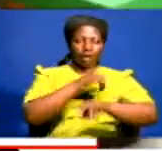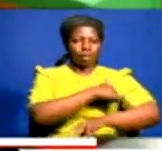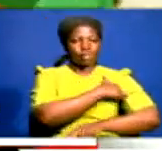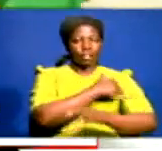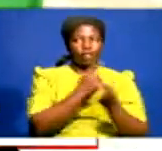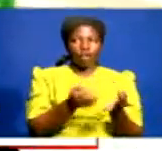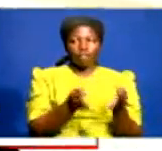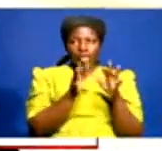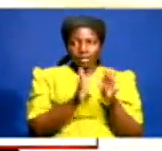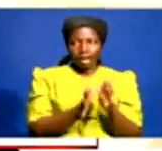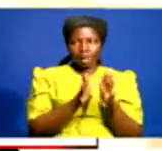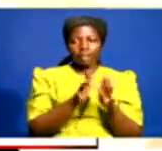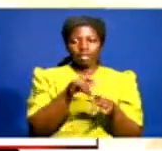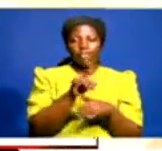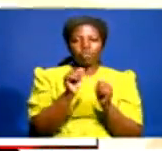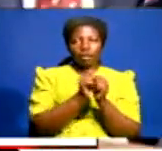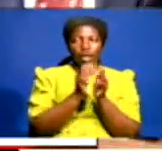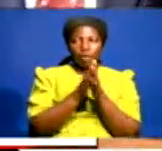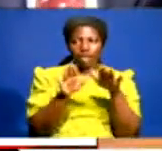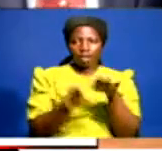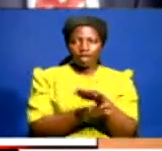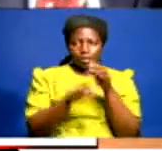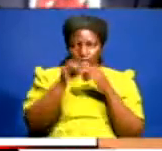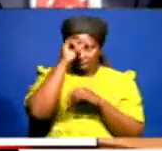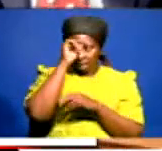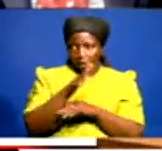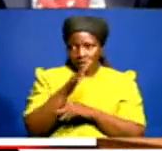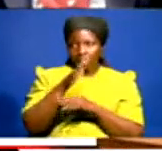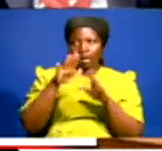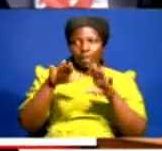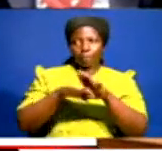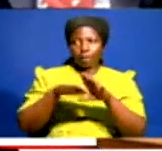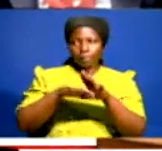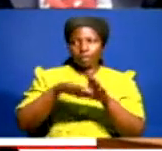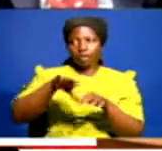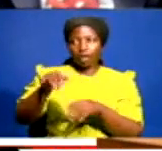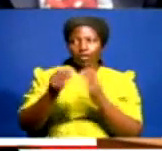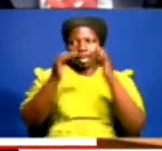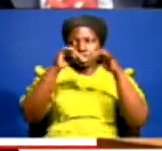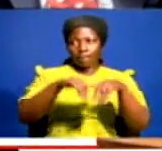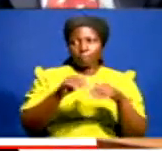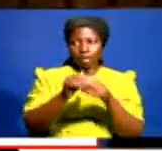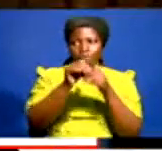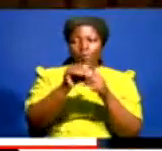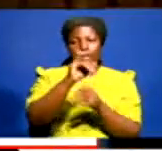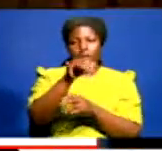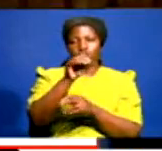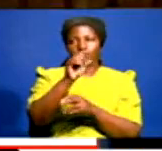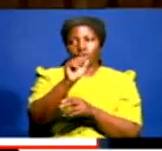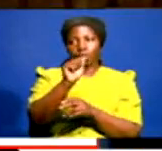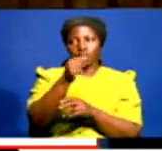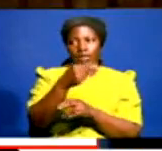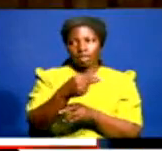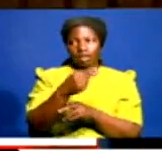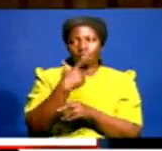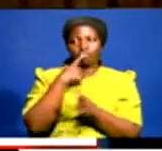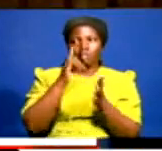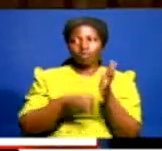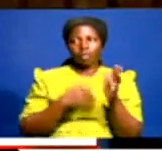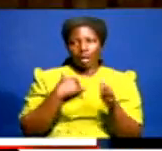deputy governor and members of the county assembly led by the speaker Josiah Thiriku. Mbarire noted that it had marked the